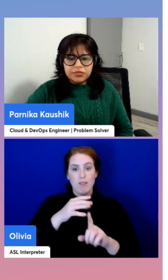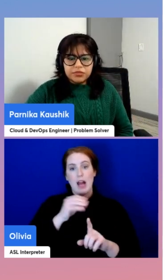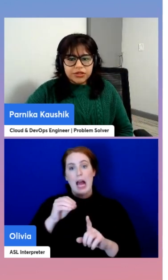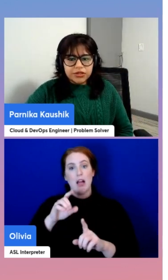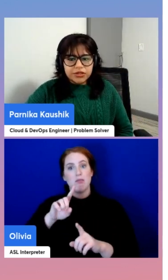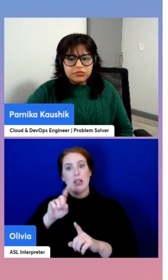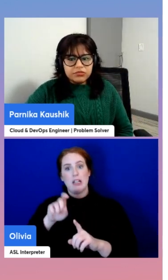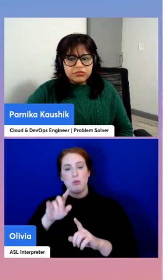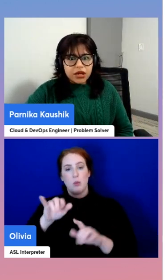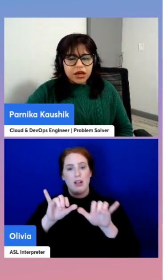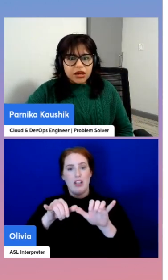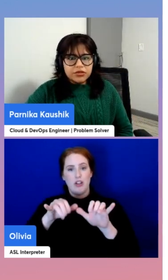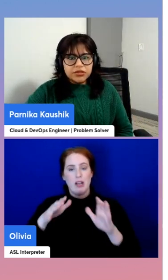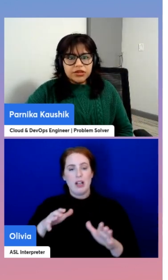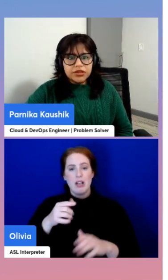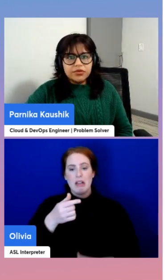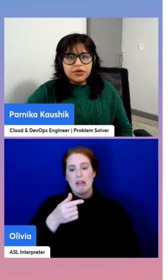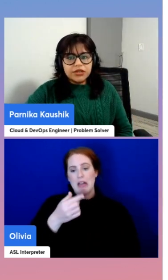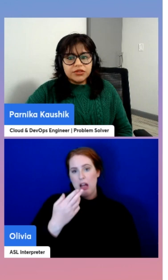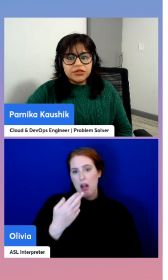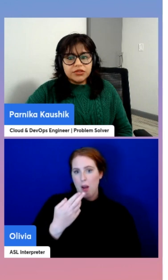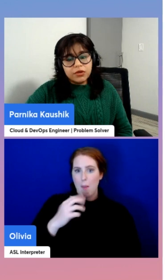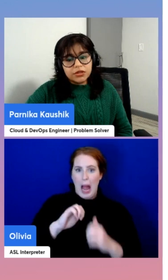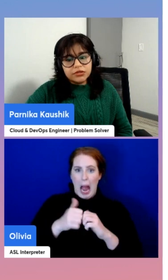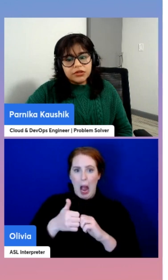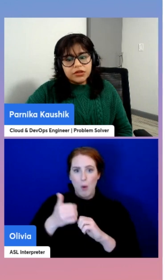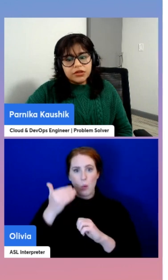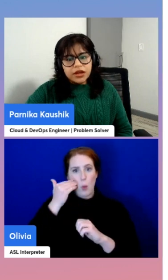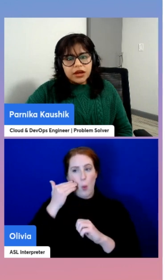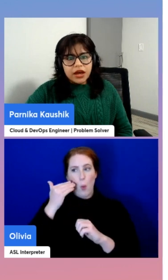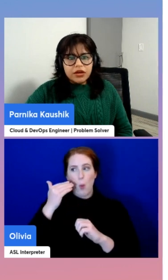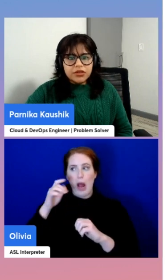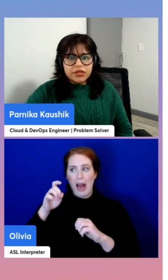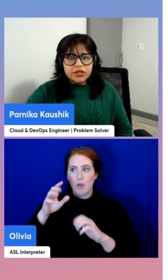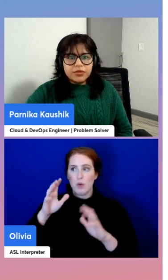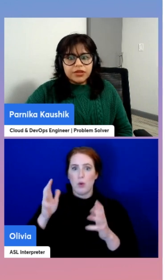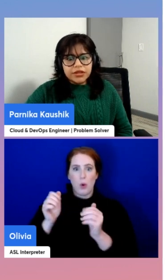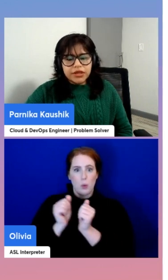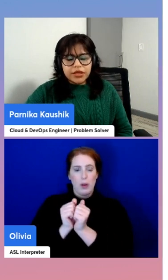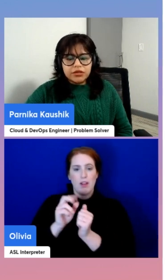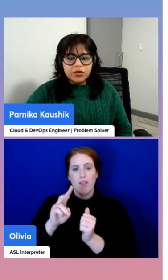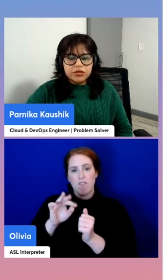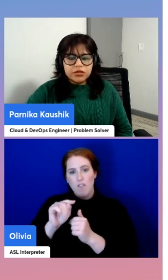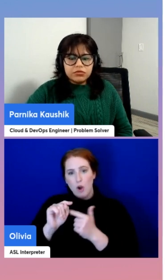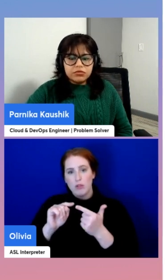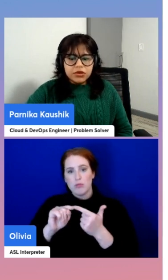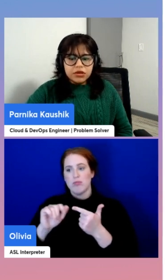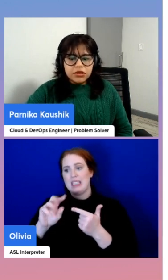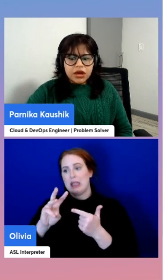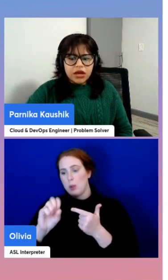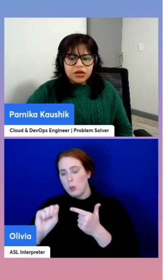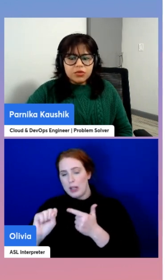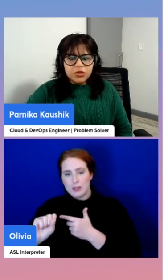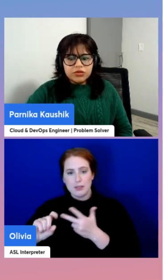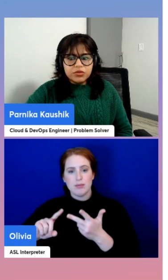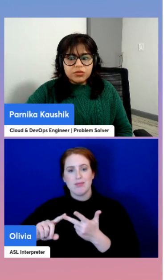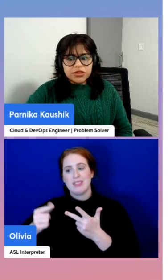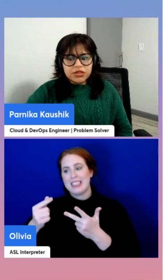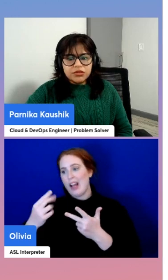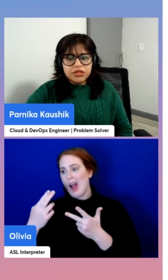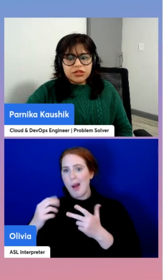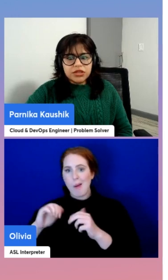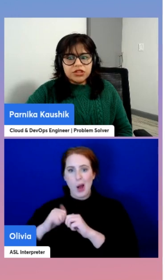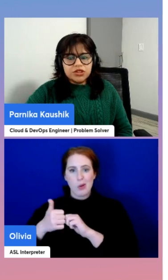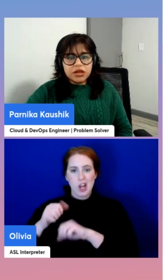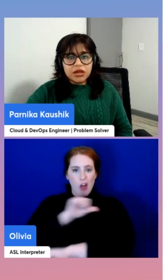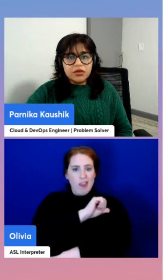has to talk to AWS? How does GitHub know it has to talk to Vault? How does GitHub authenticate to Vault? How does Vault know